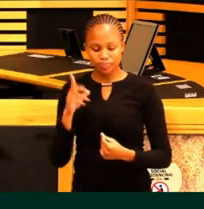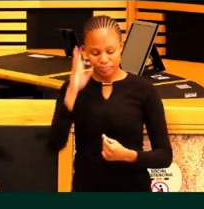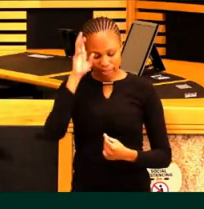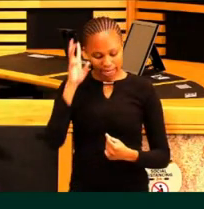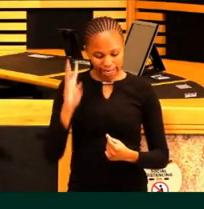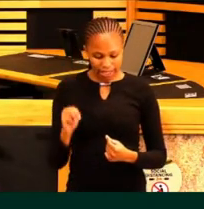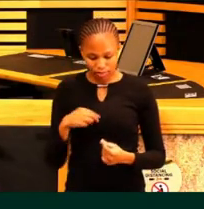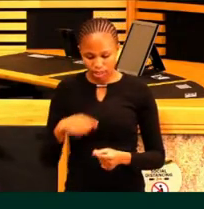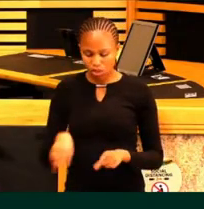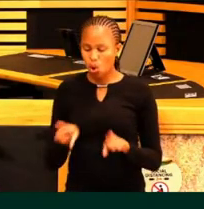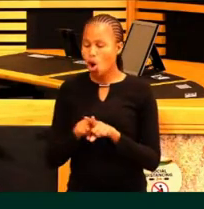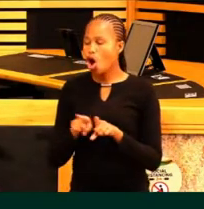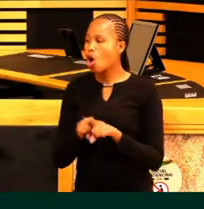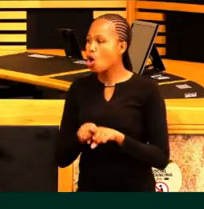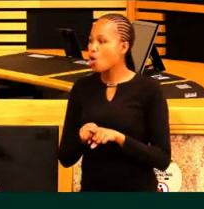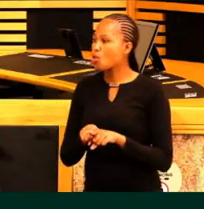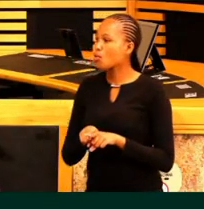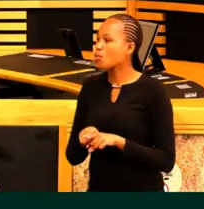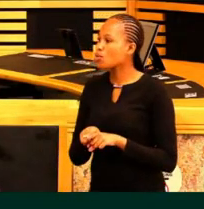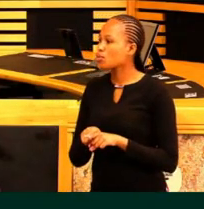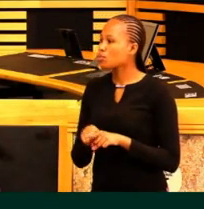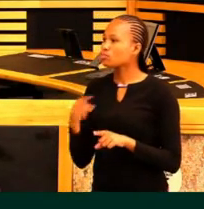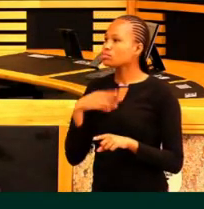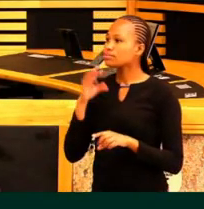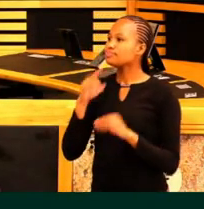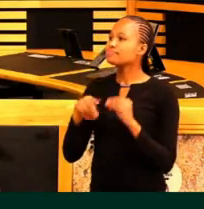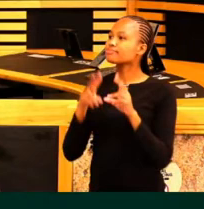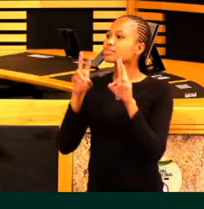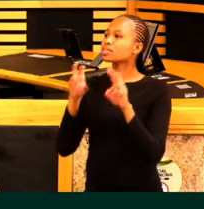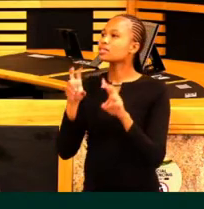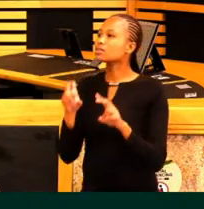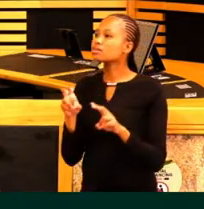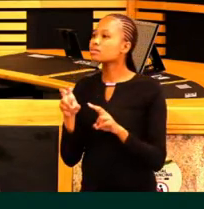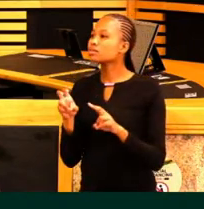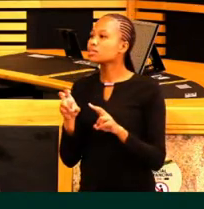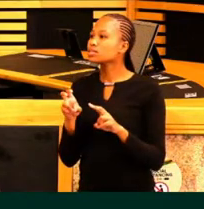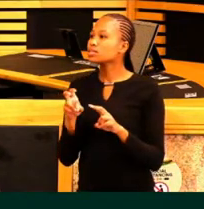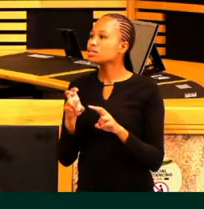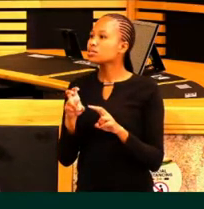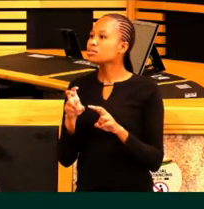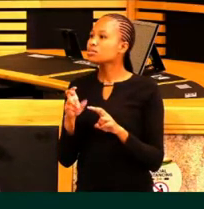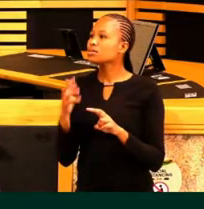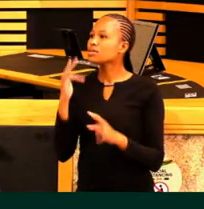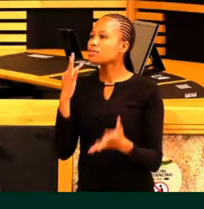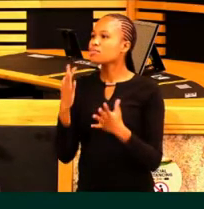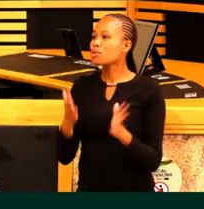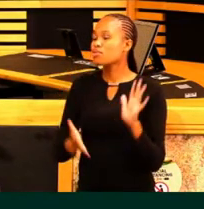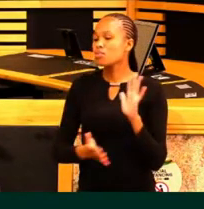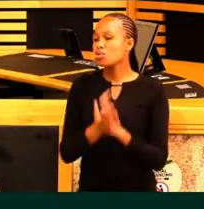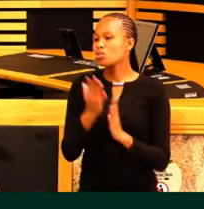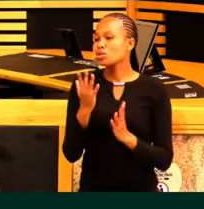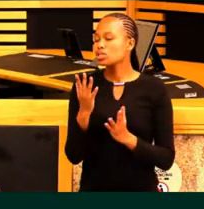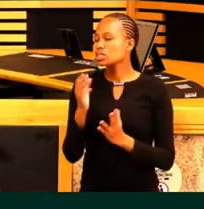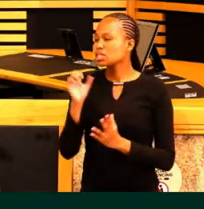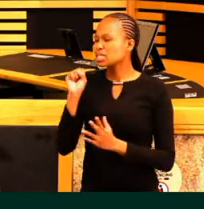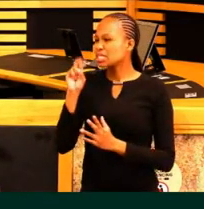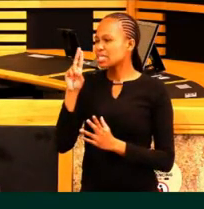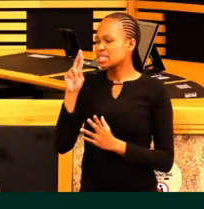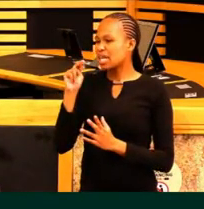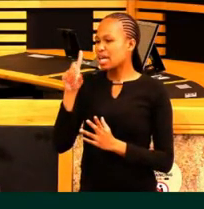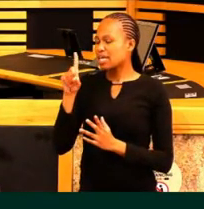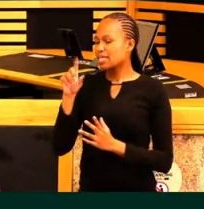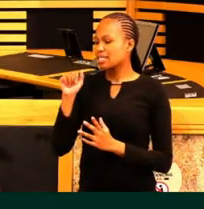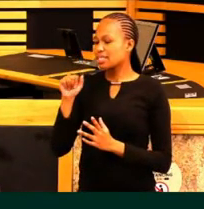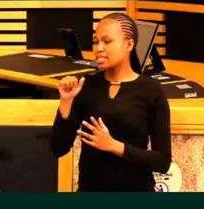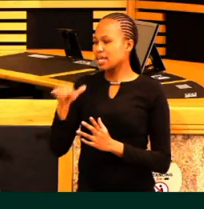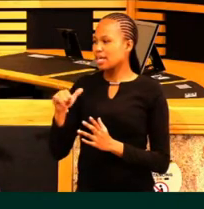also Shone a light on the issue of second reforming if you go to Sunday's River municipality which is